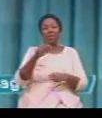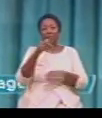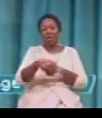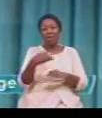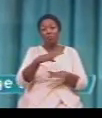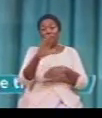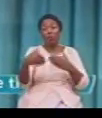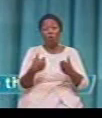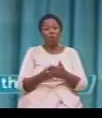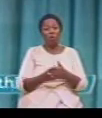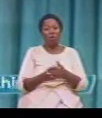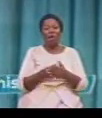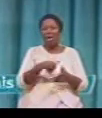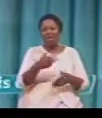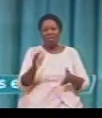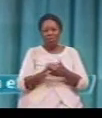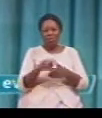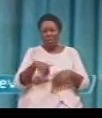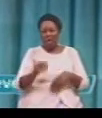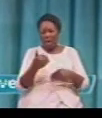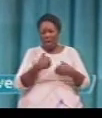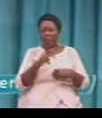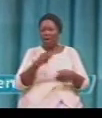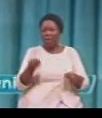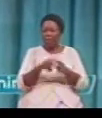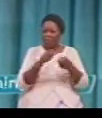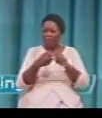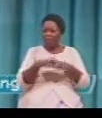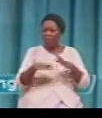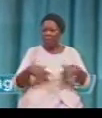Whatever is left to be done, the Lord is about to do it for you.